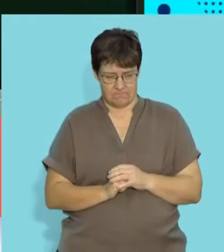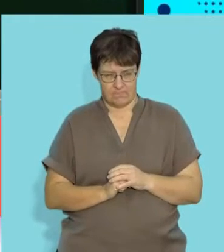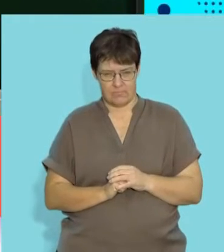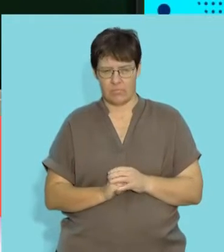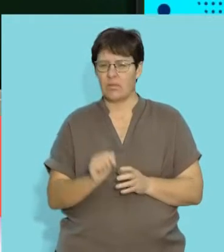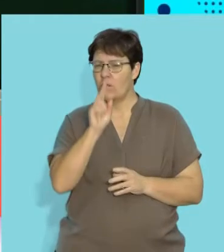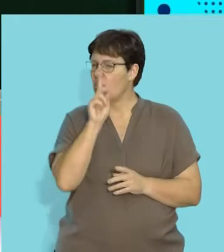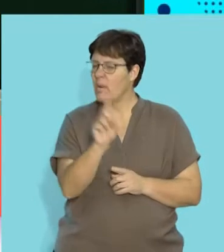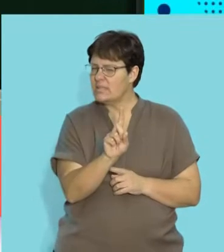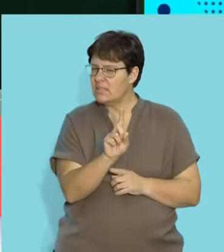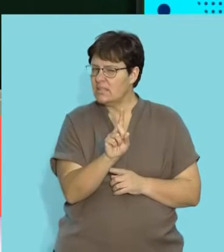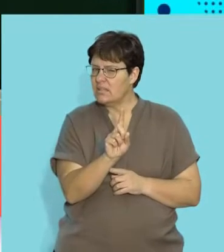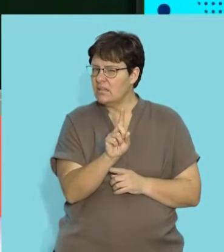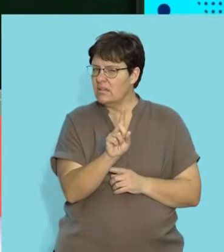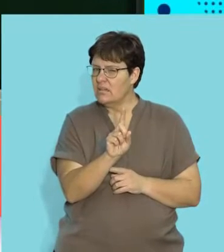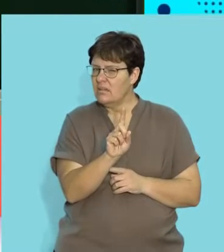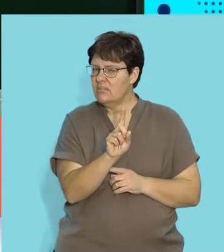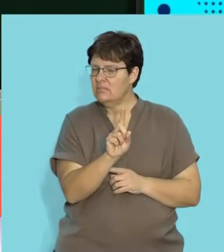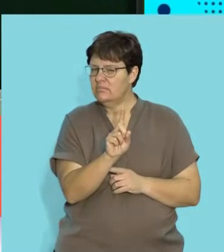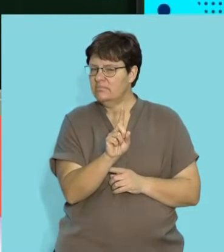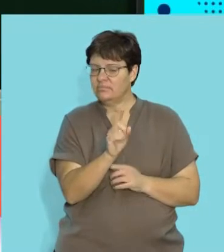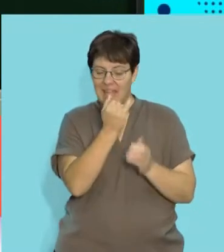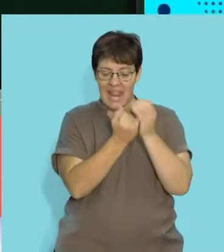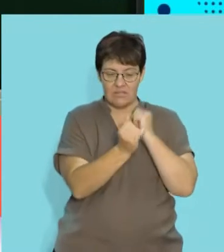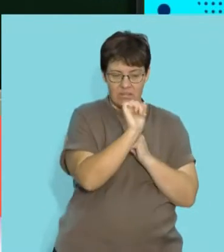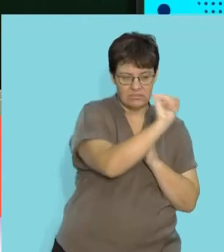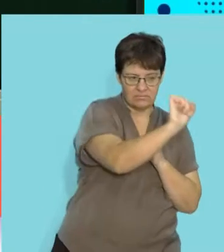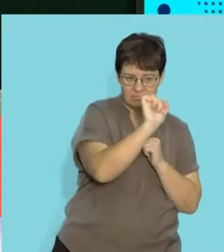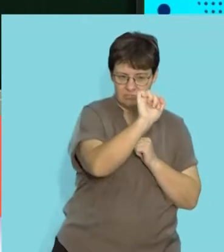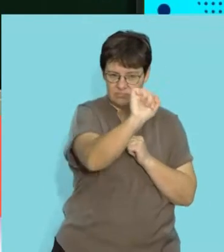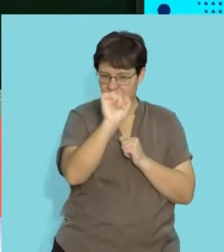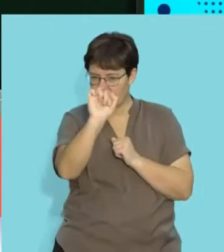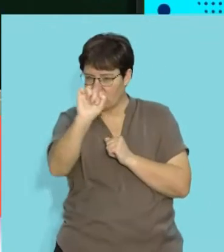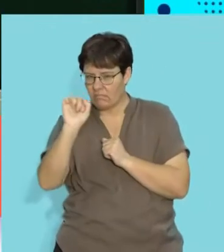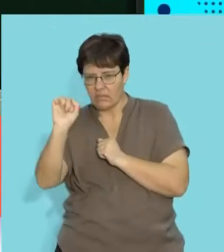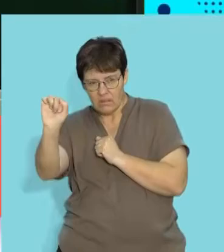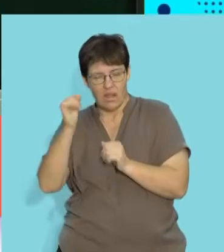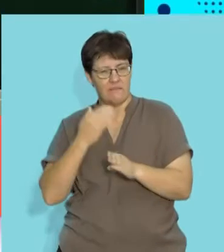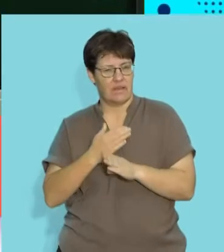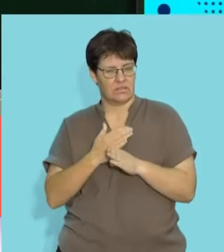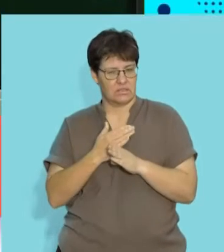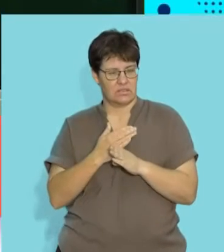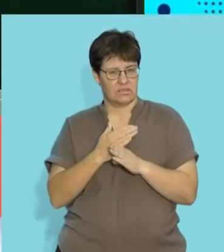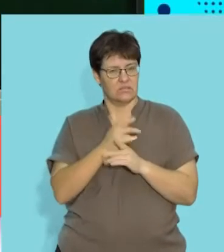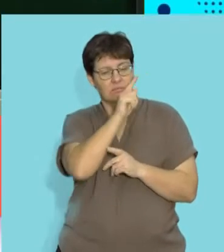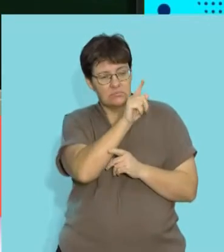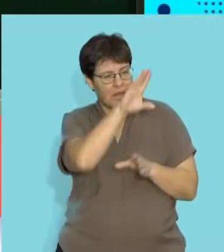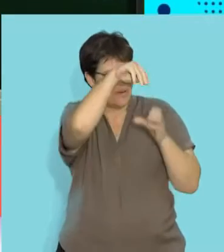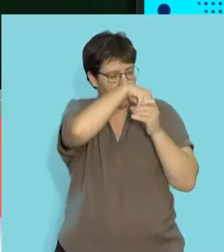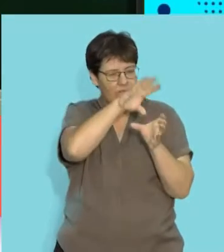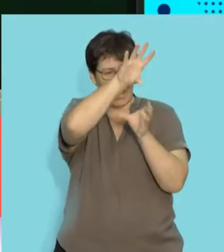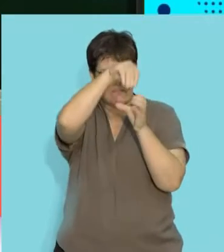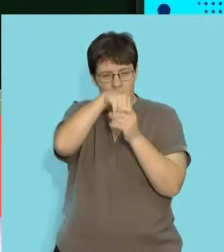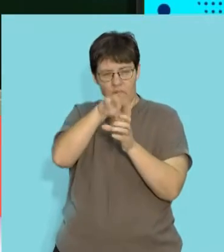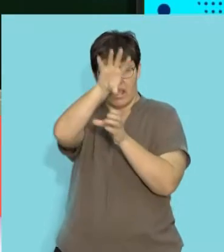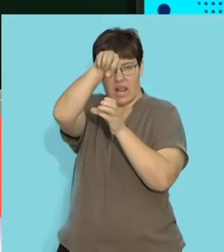going to actually look at functions on their individuality and try to see what each function